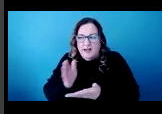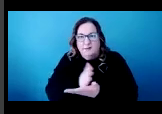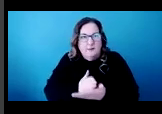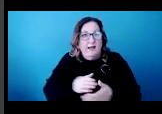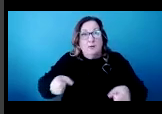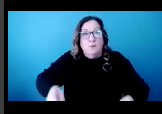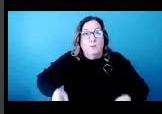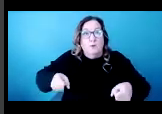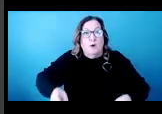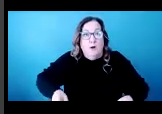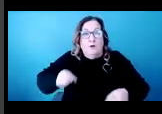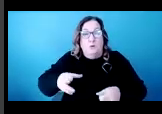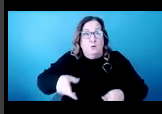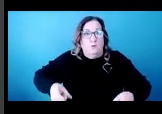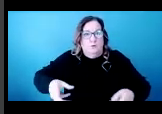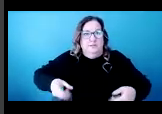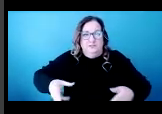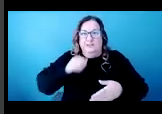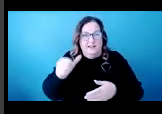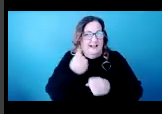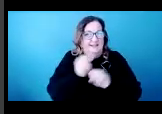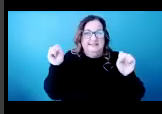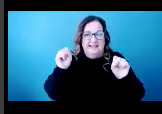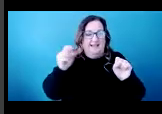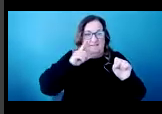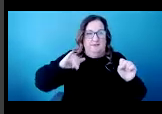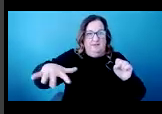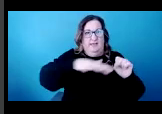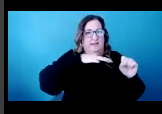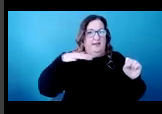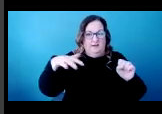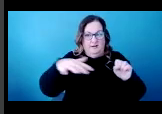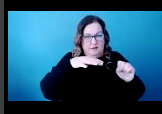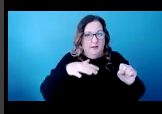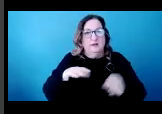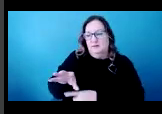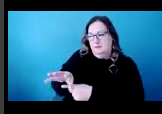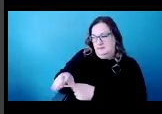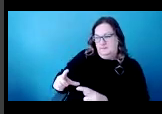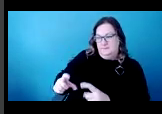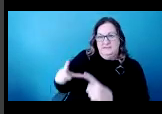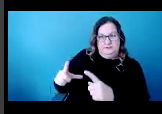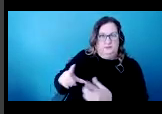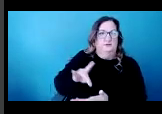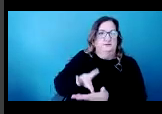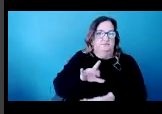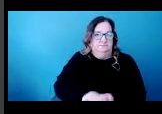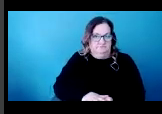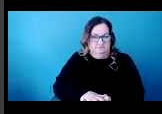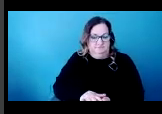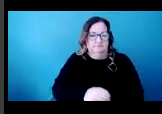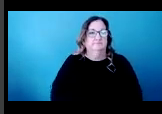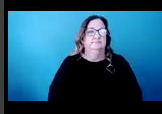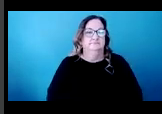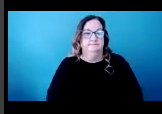be safely able to access that area. Document. And then the next step would be to